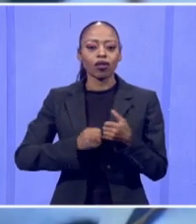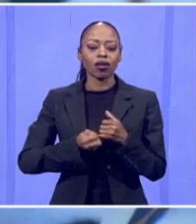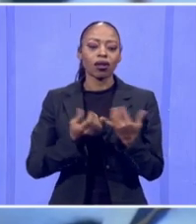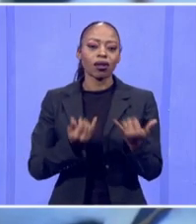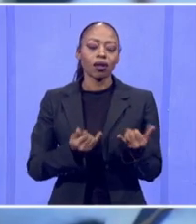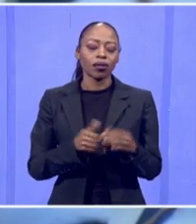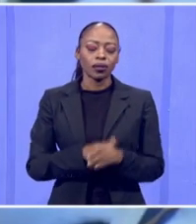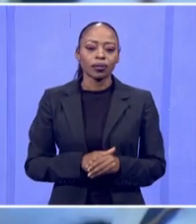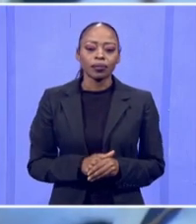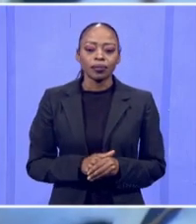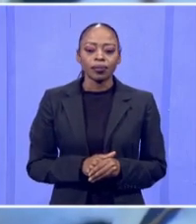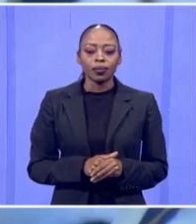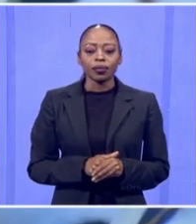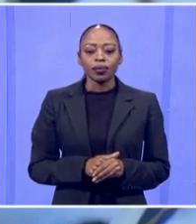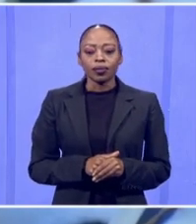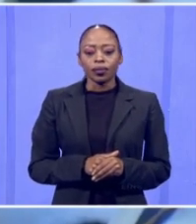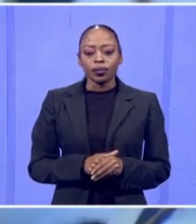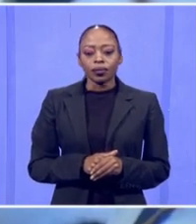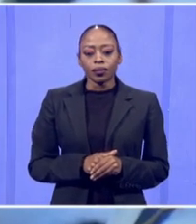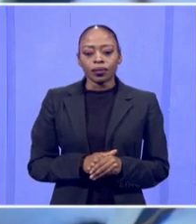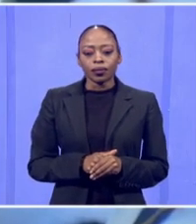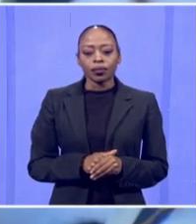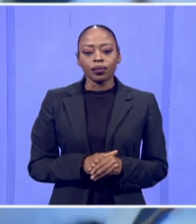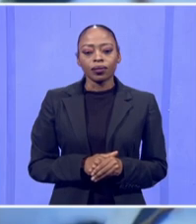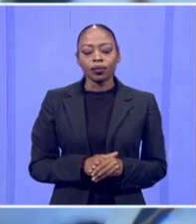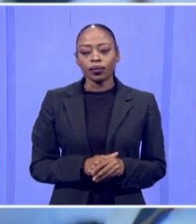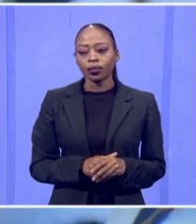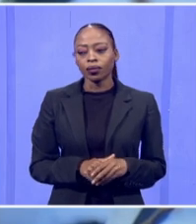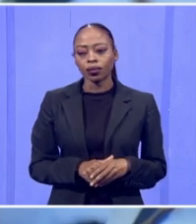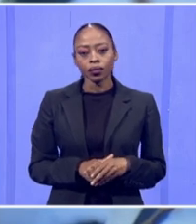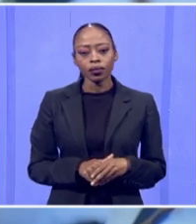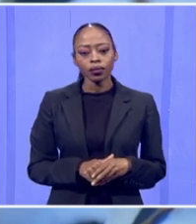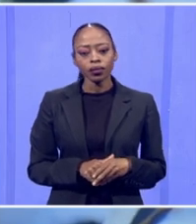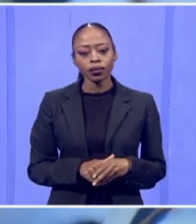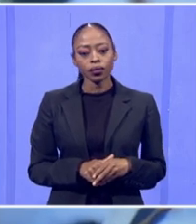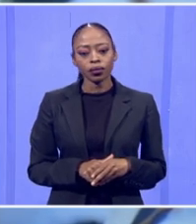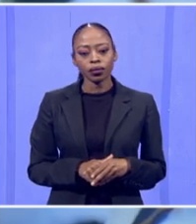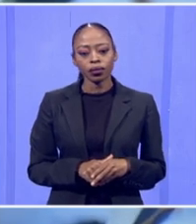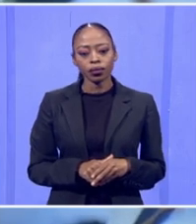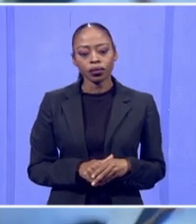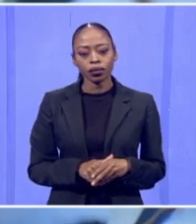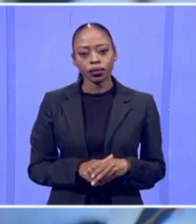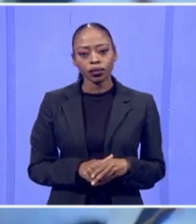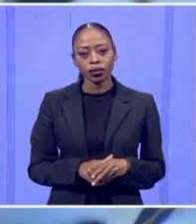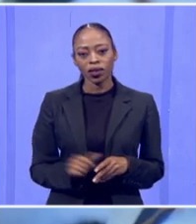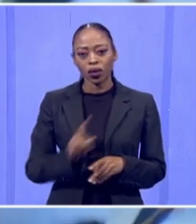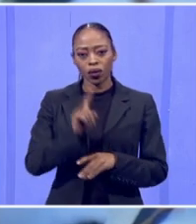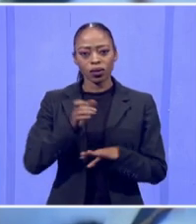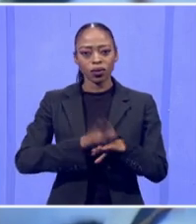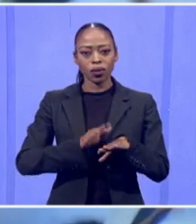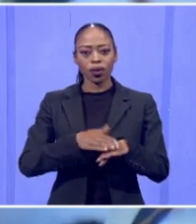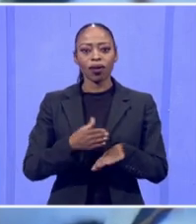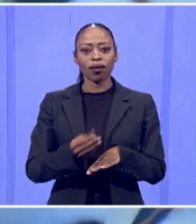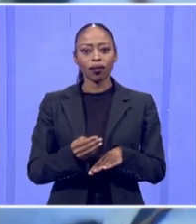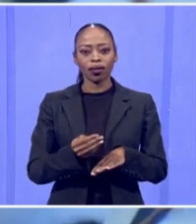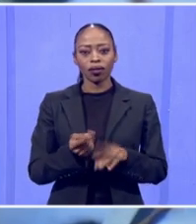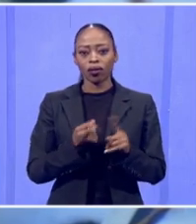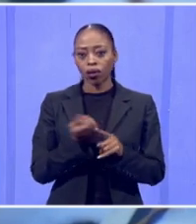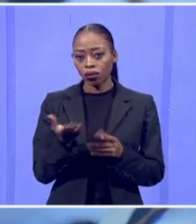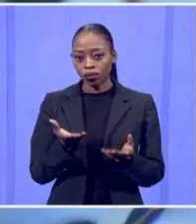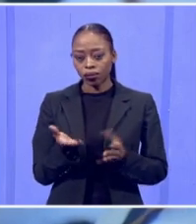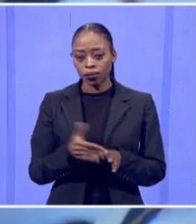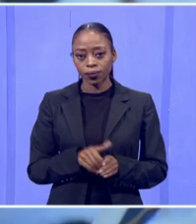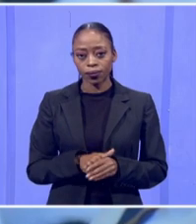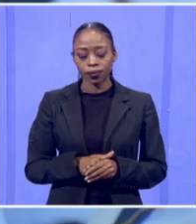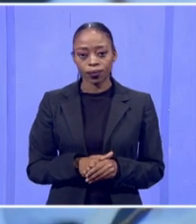now when it comes to the sector of education. I can't remember the other question from...